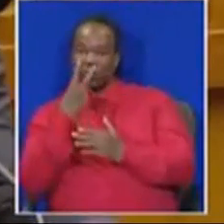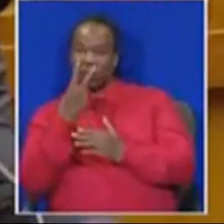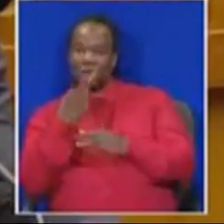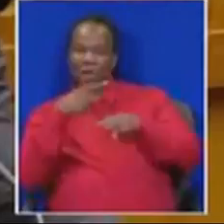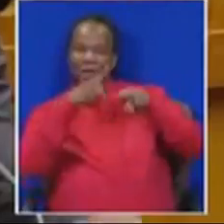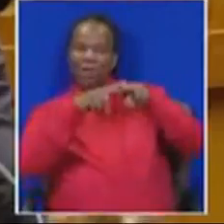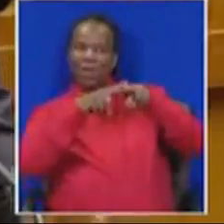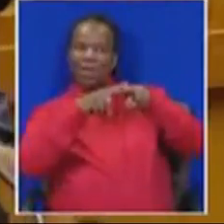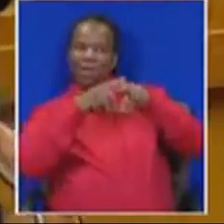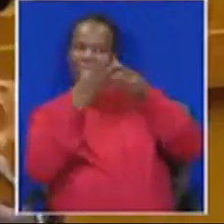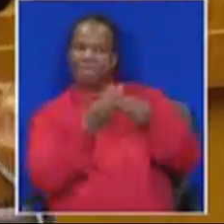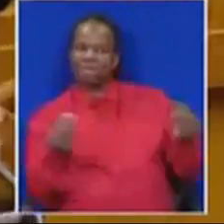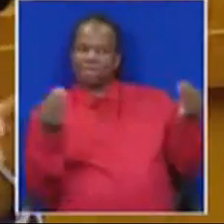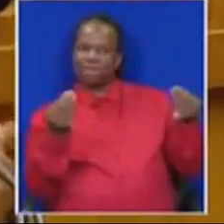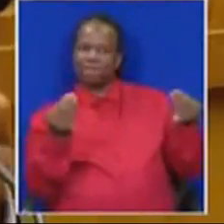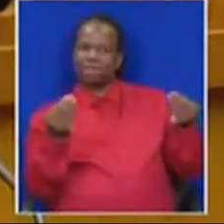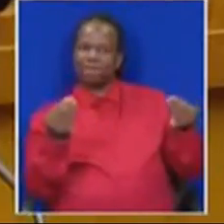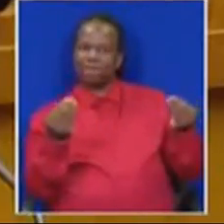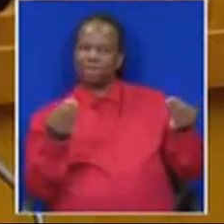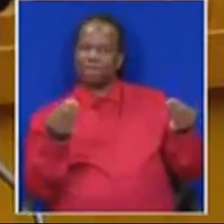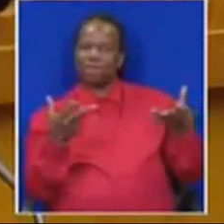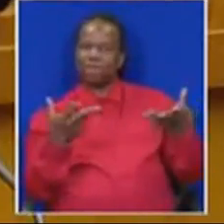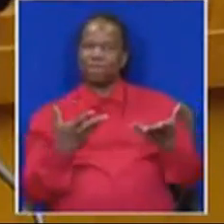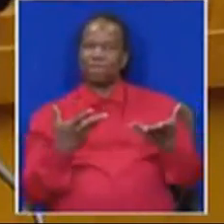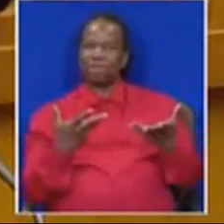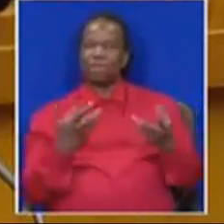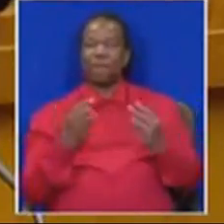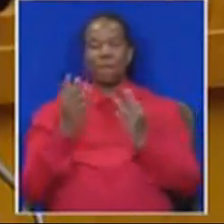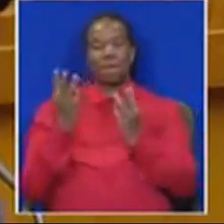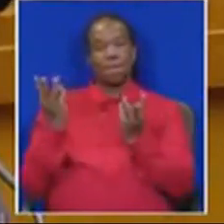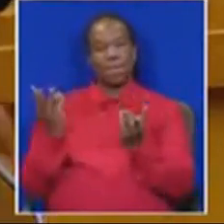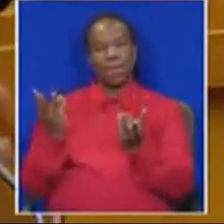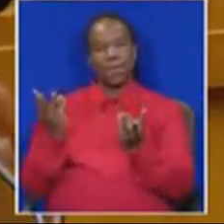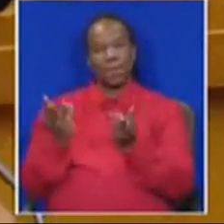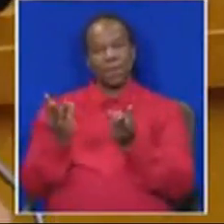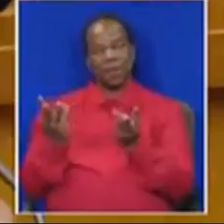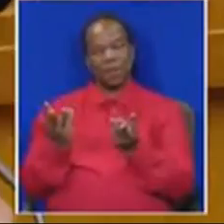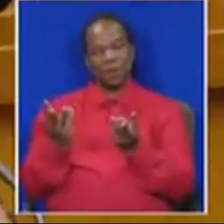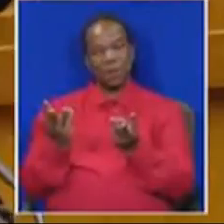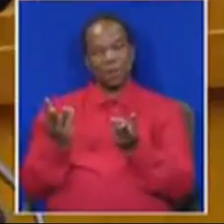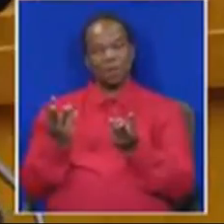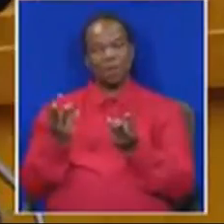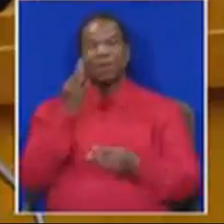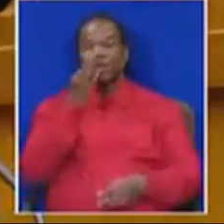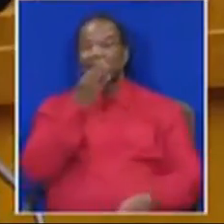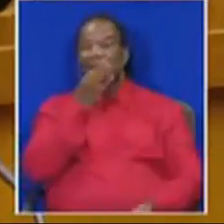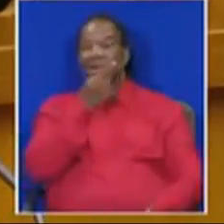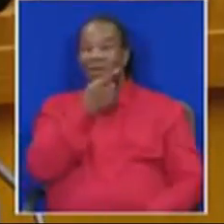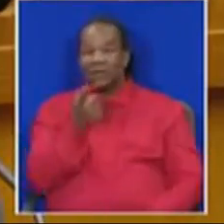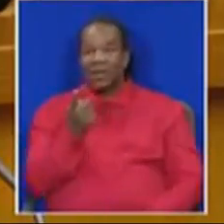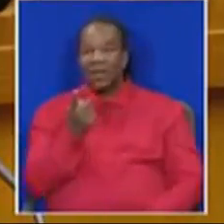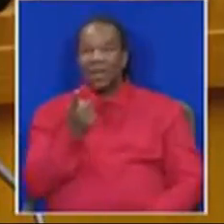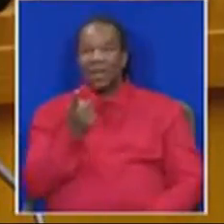AIDS. Batho ba ashu ba khou ba khou ṱoḓa shango helinoni ḽi tshi vha